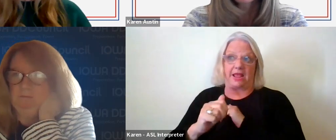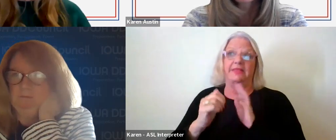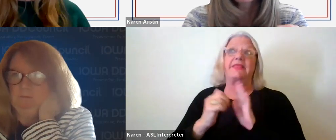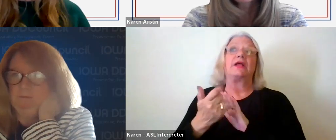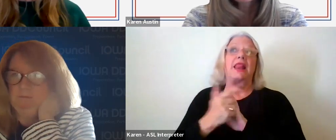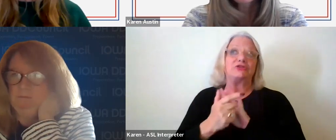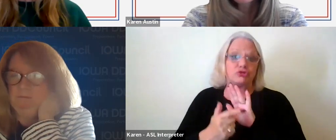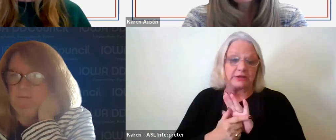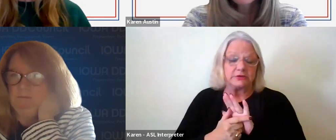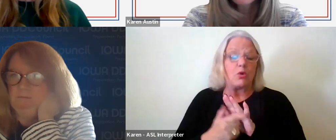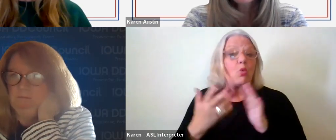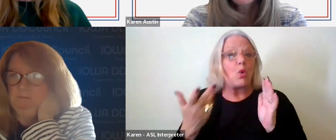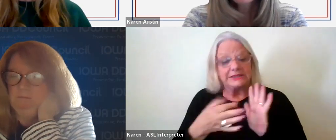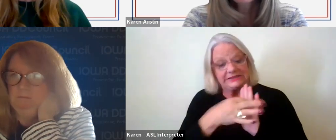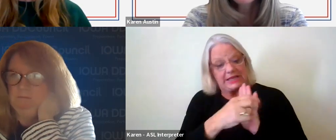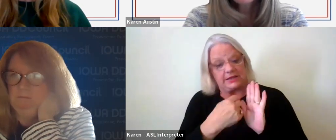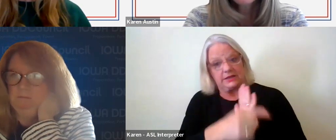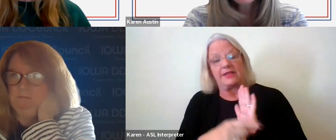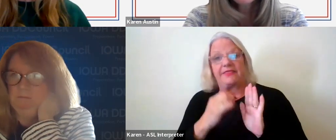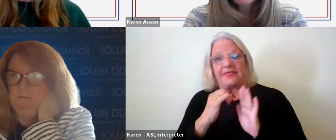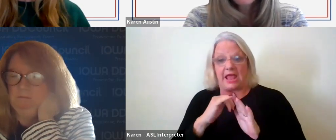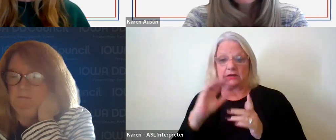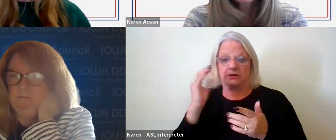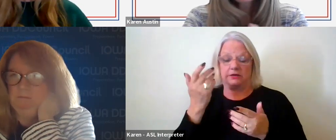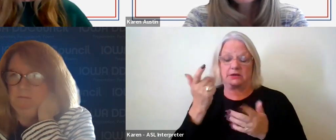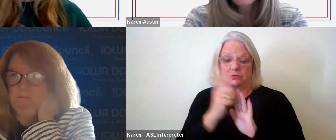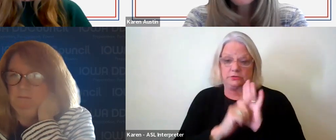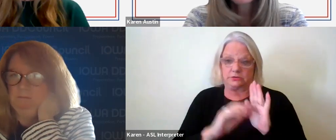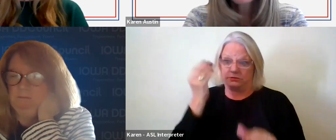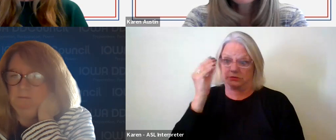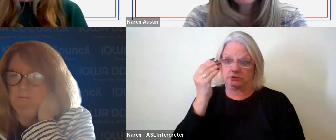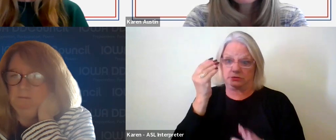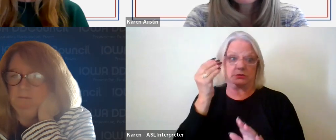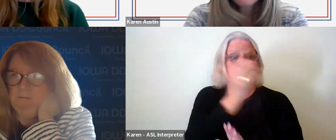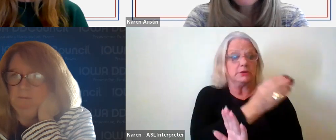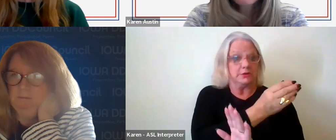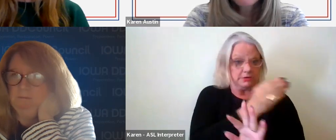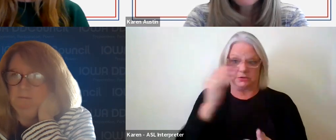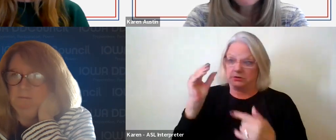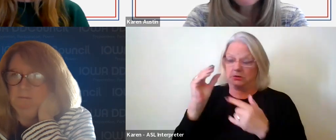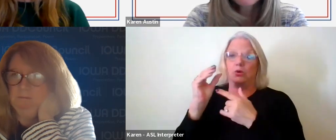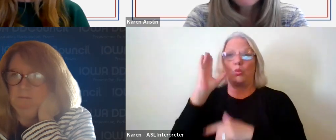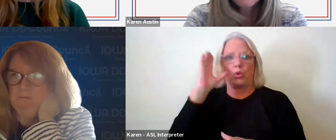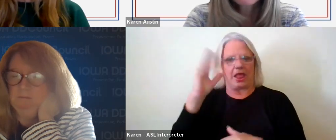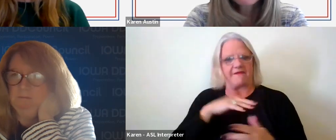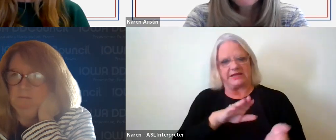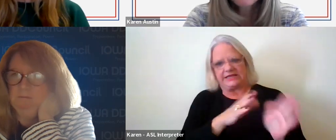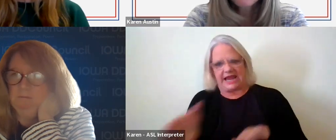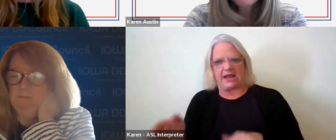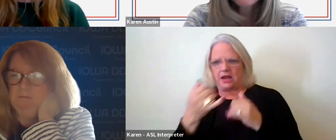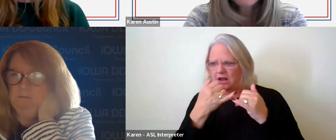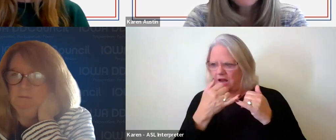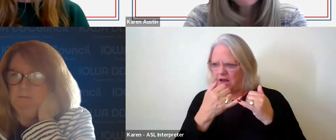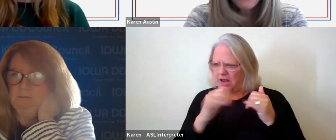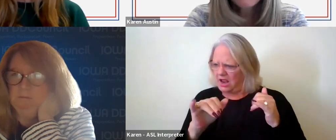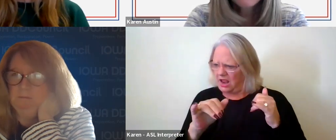said this particular piece of legislation is going to end in, and I believe it was December